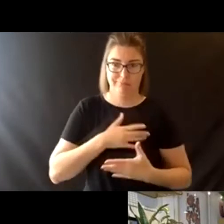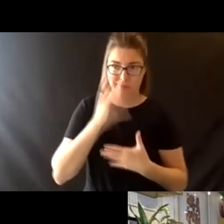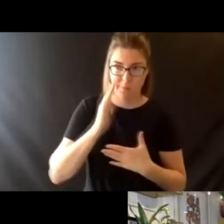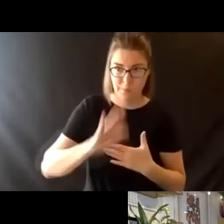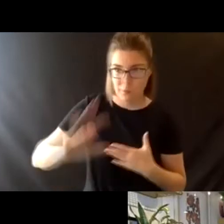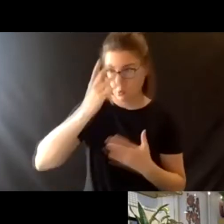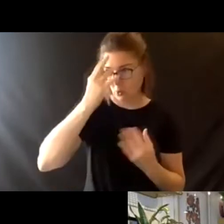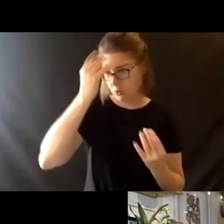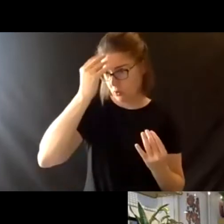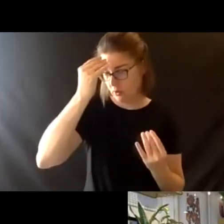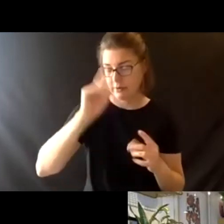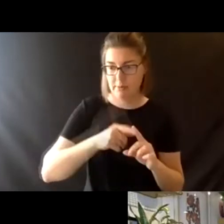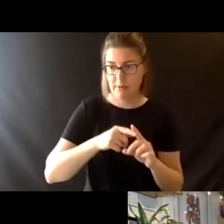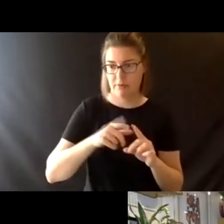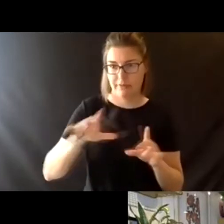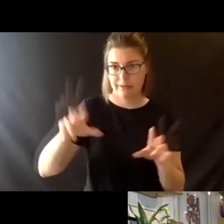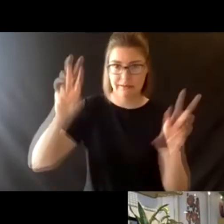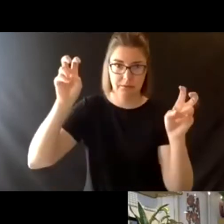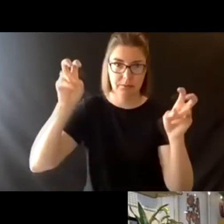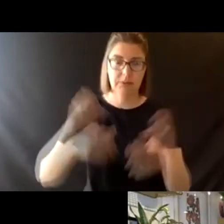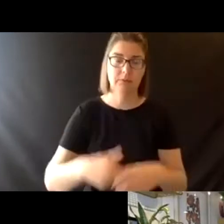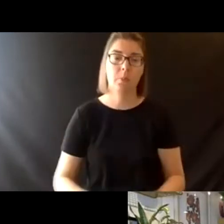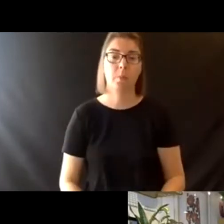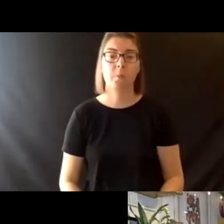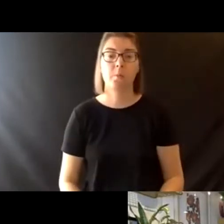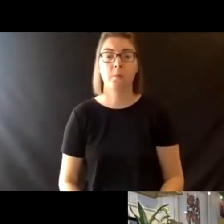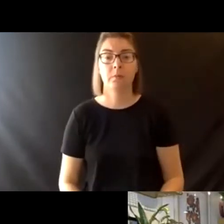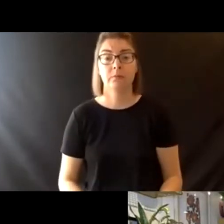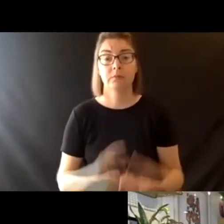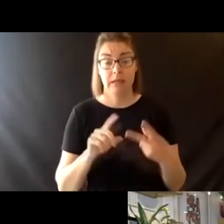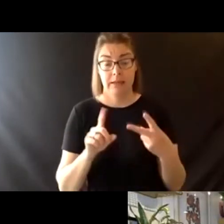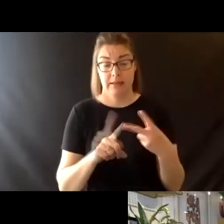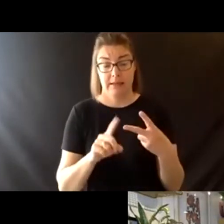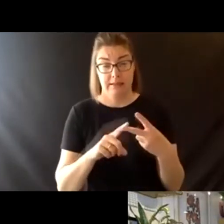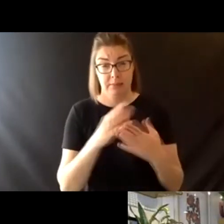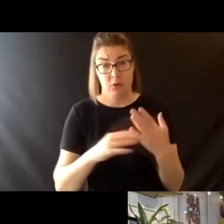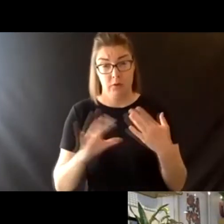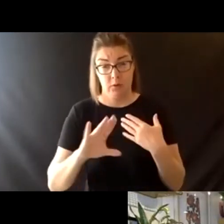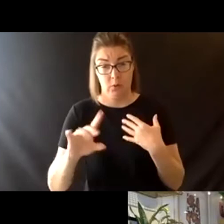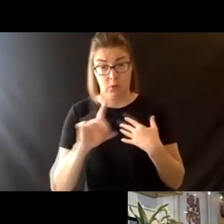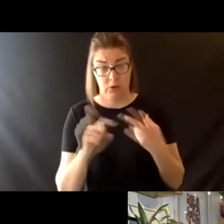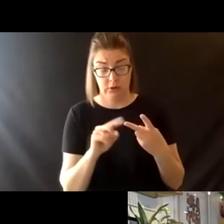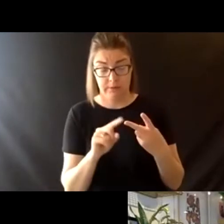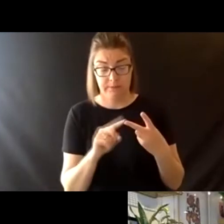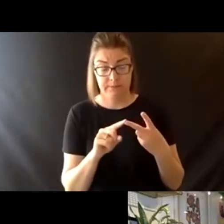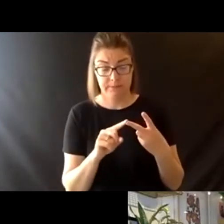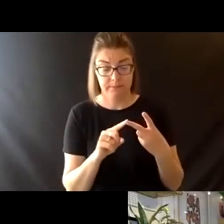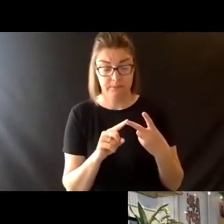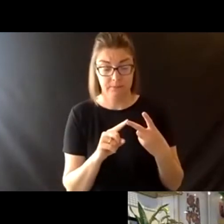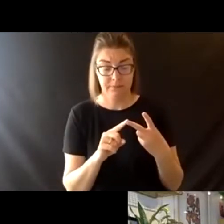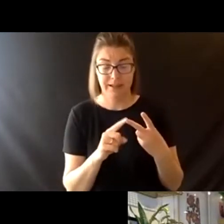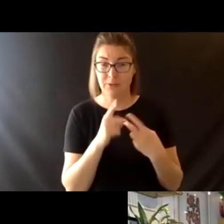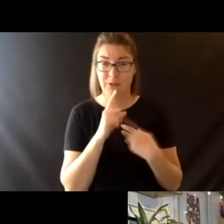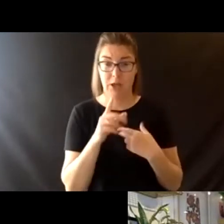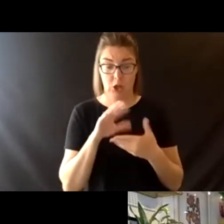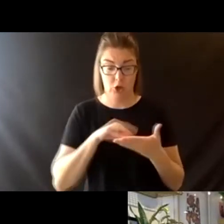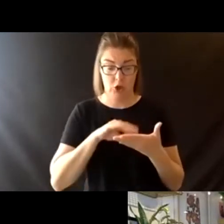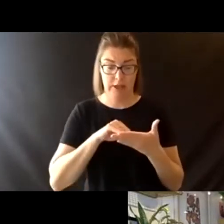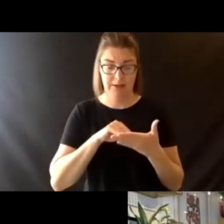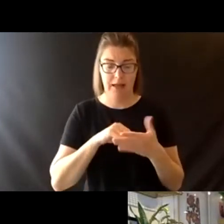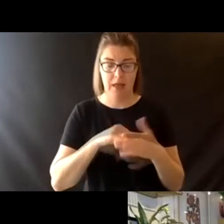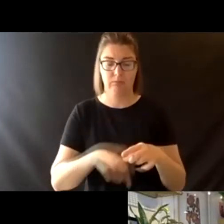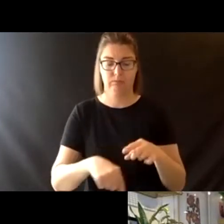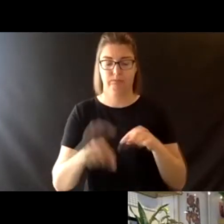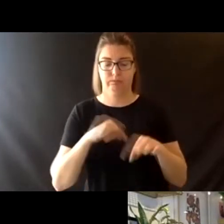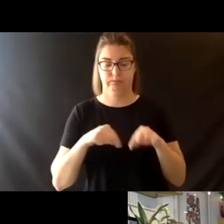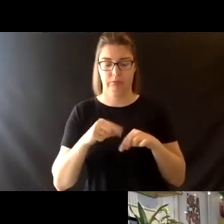thoughts on this topic. And in terms of the second part of the question, I think just unlearning these gender